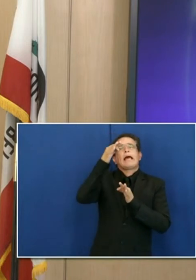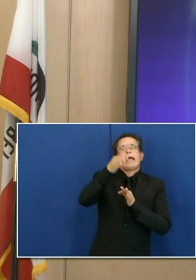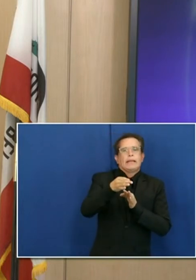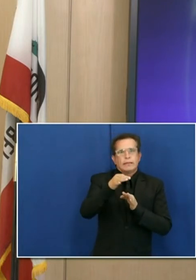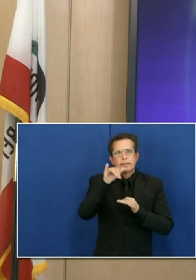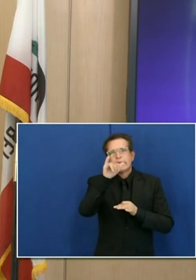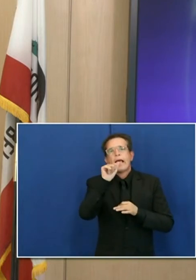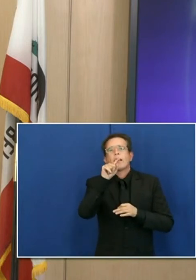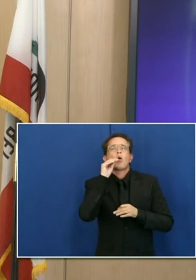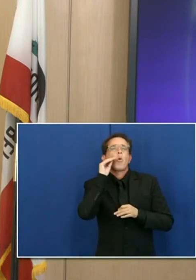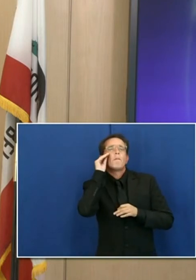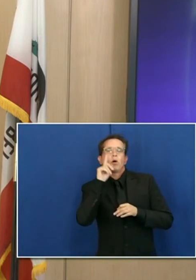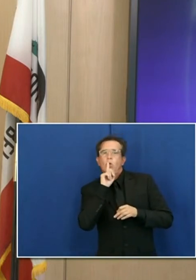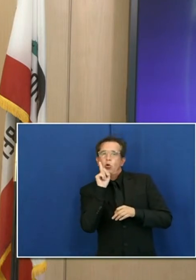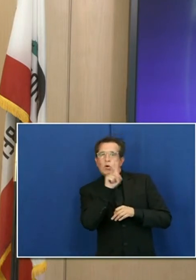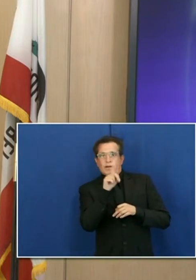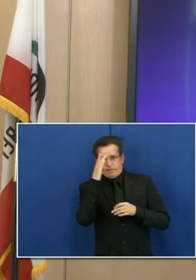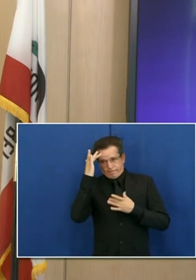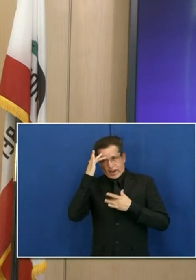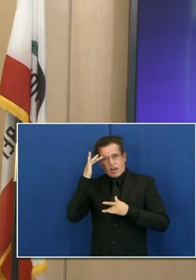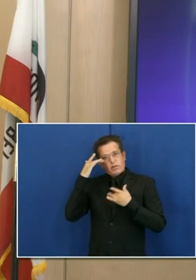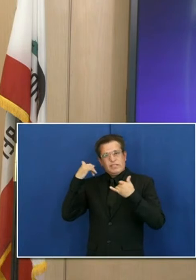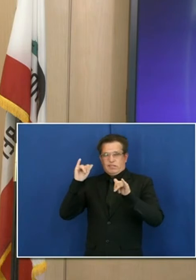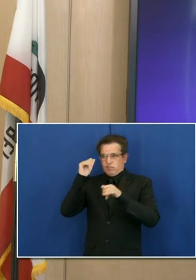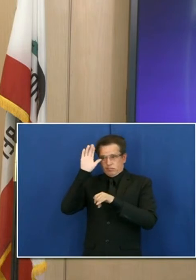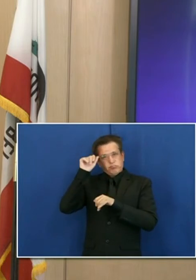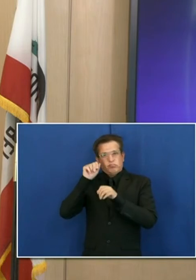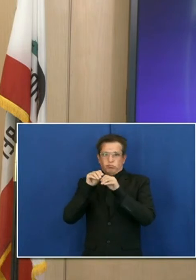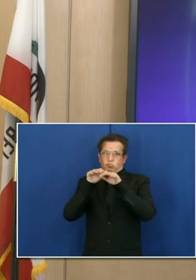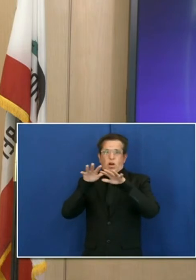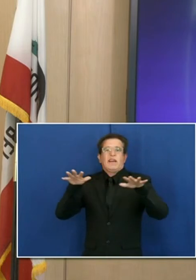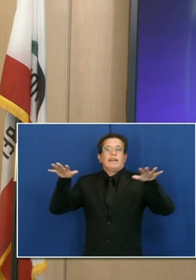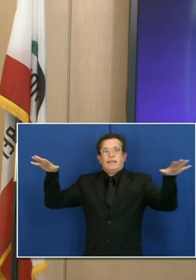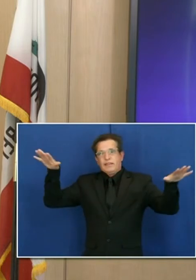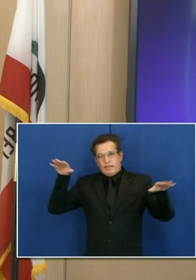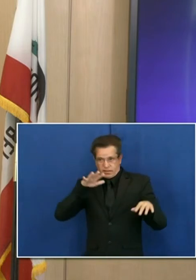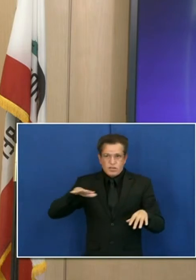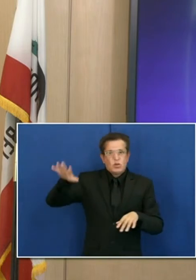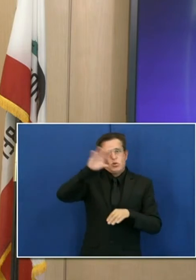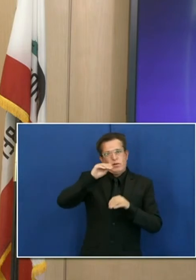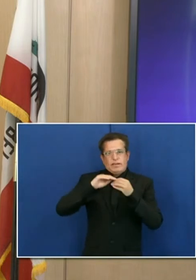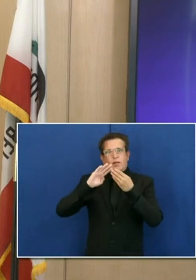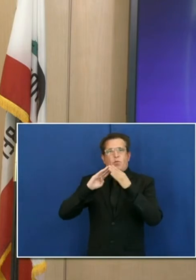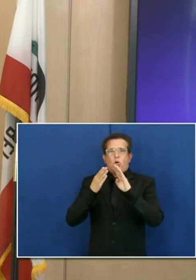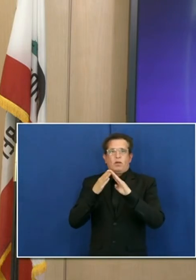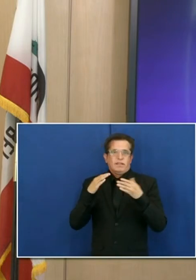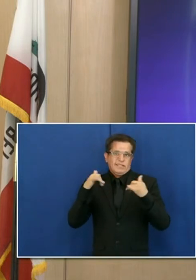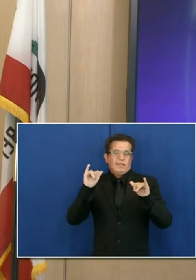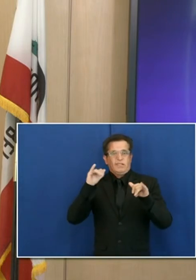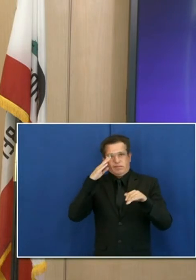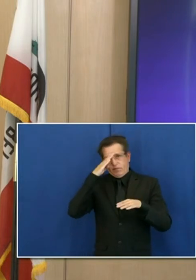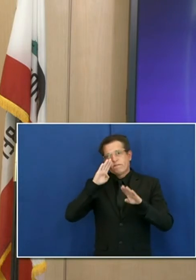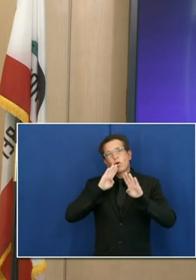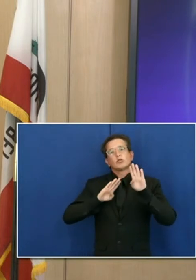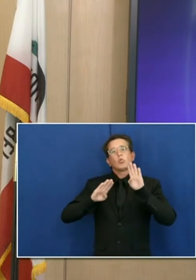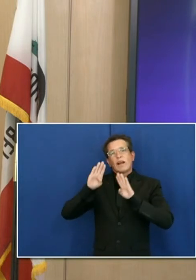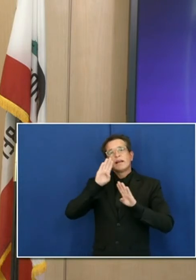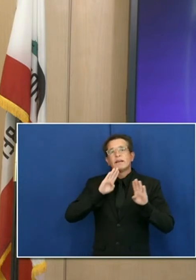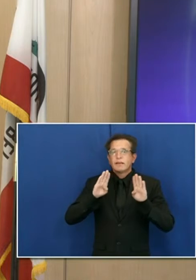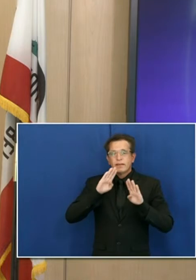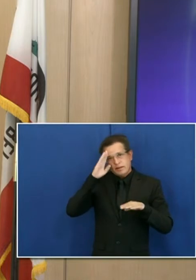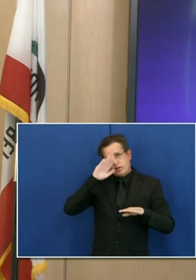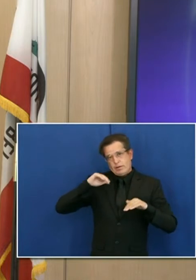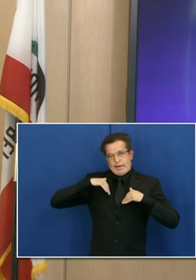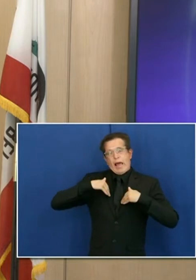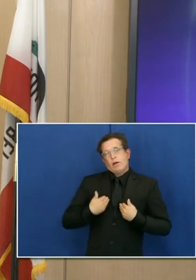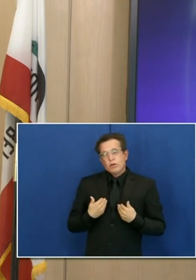order as the virus is continuing to spread quickly through our community. I know this is frustrating for all of us, and we're tired